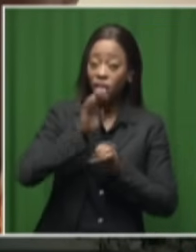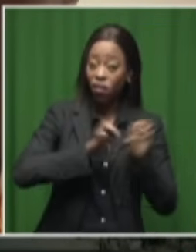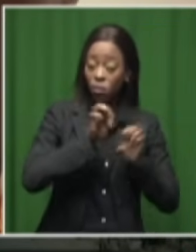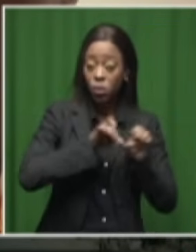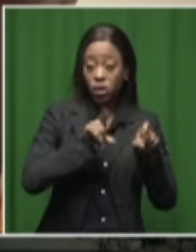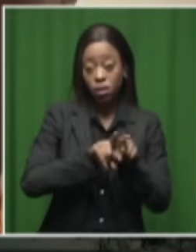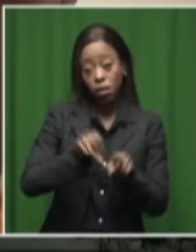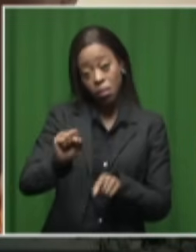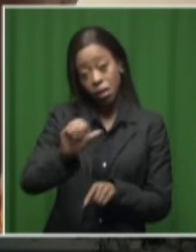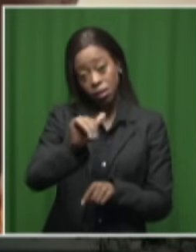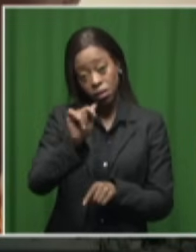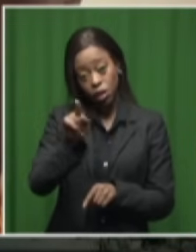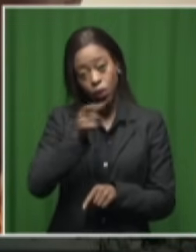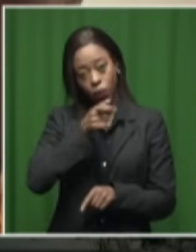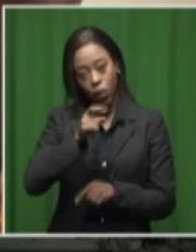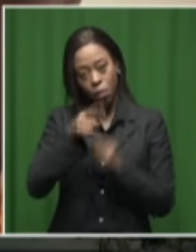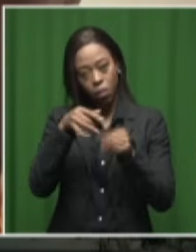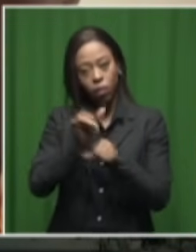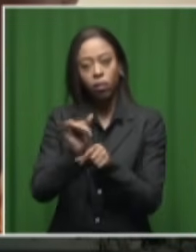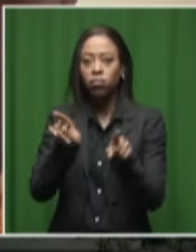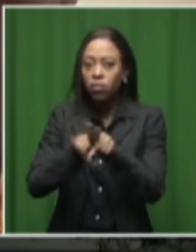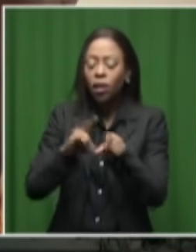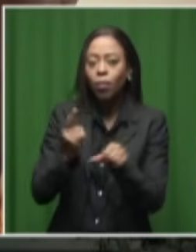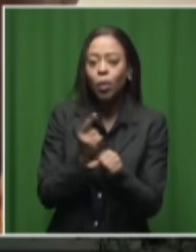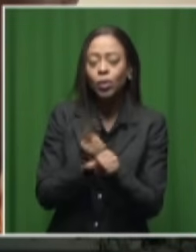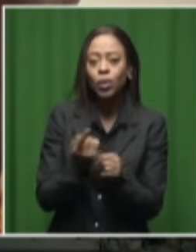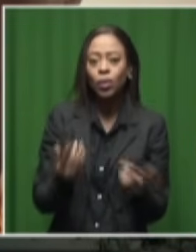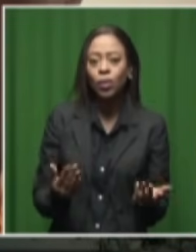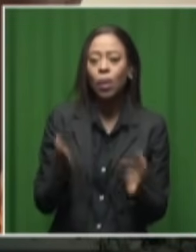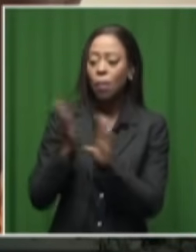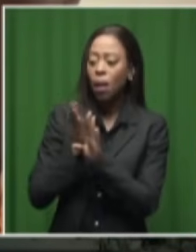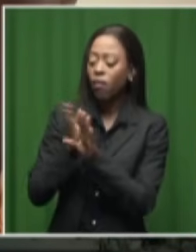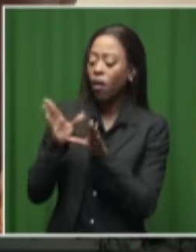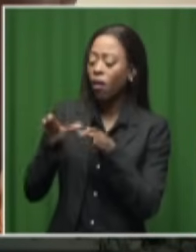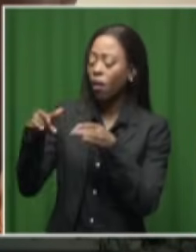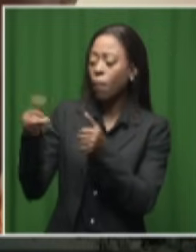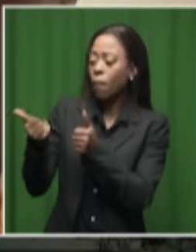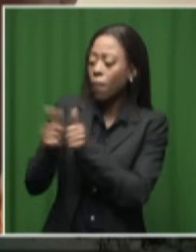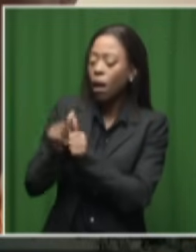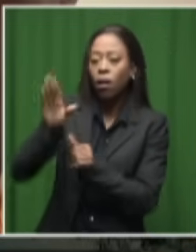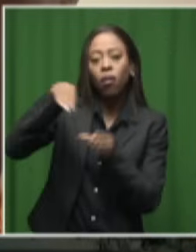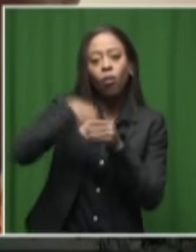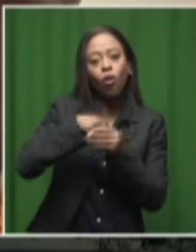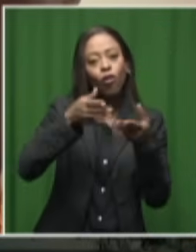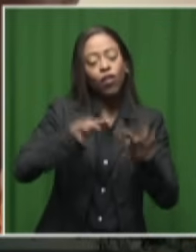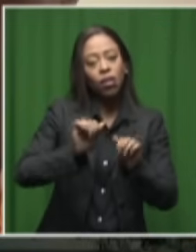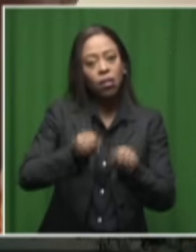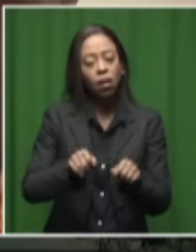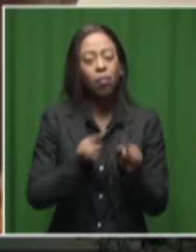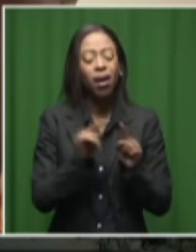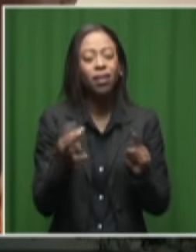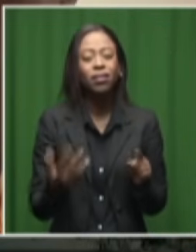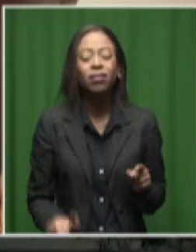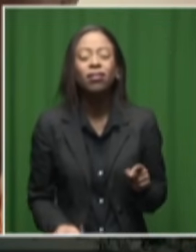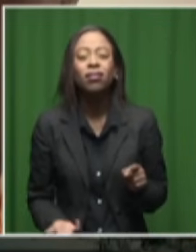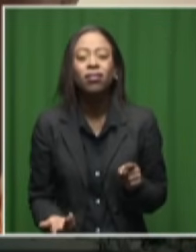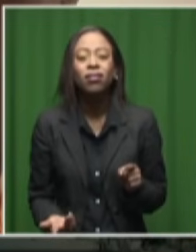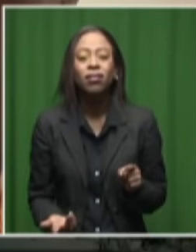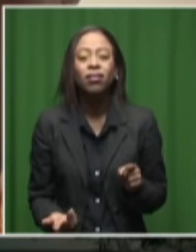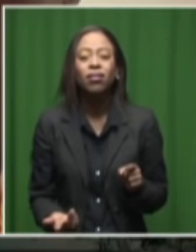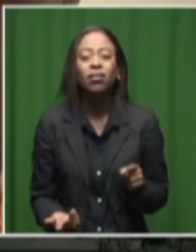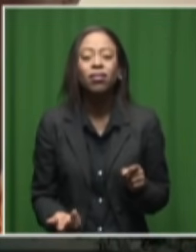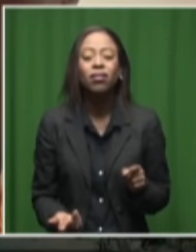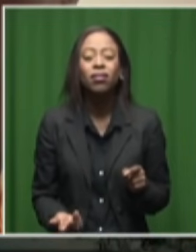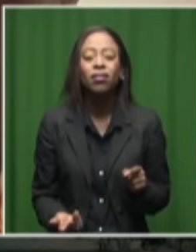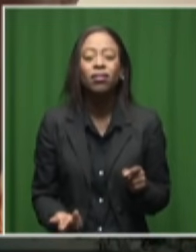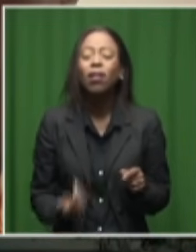SAA example, Minister. Again, a private equity partner was brought on board. But where